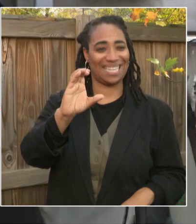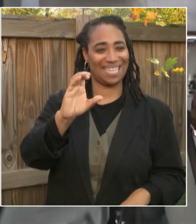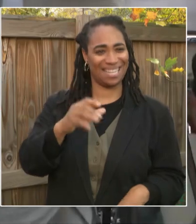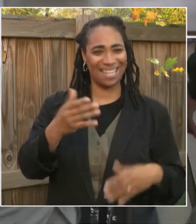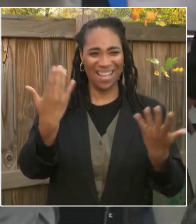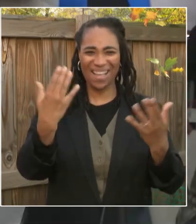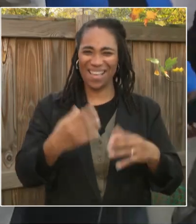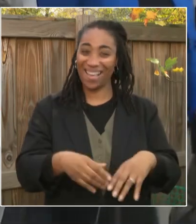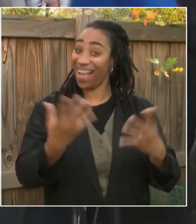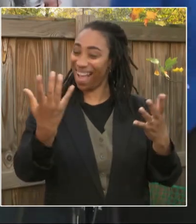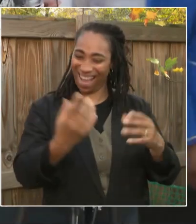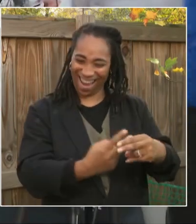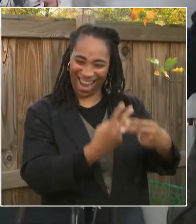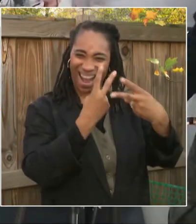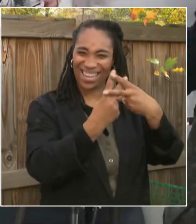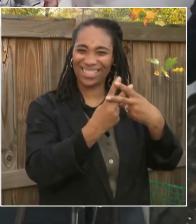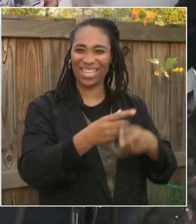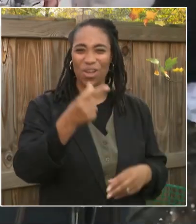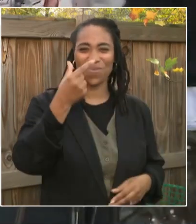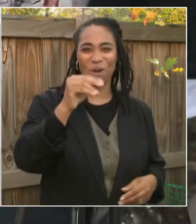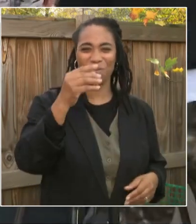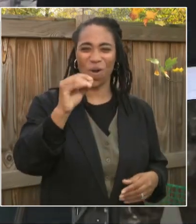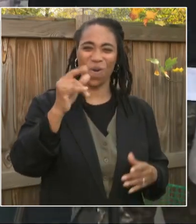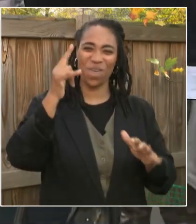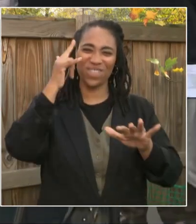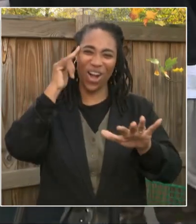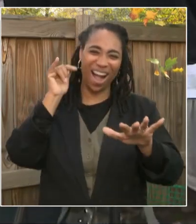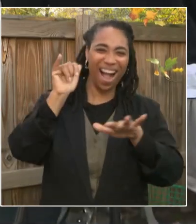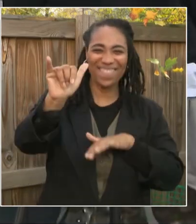Come on, won't you give her another hand?